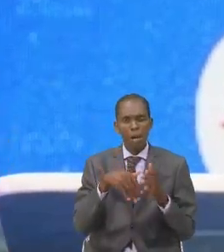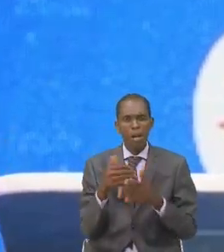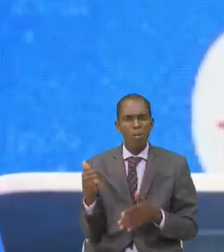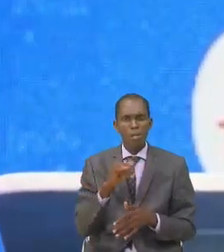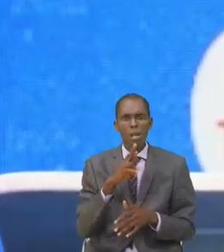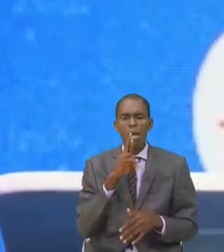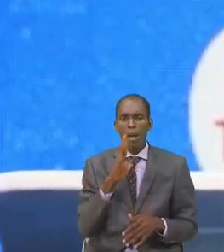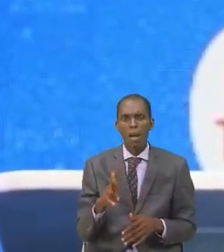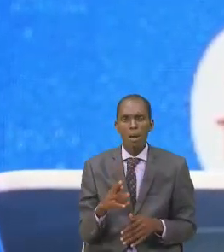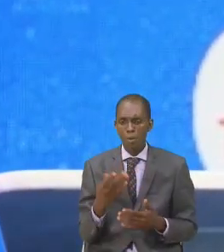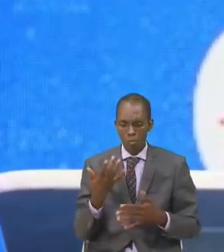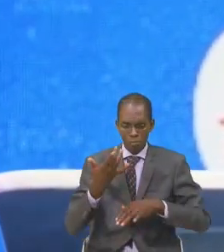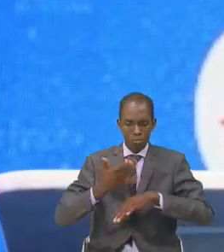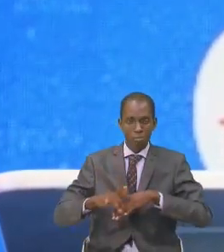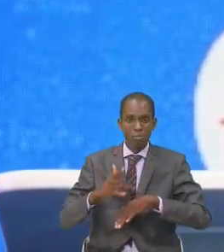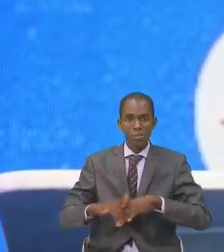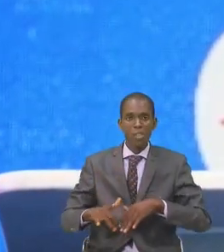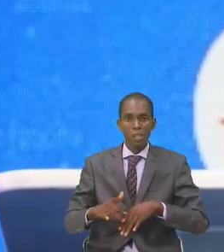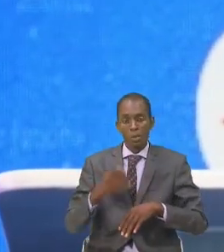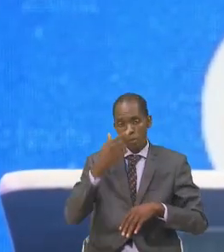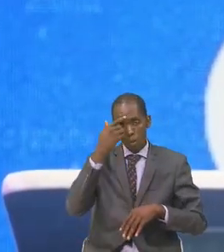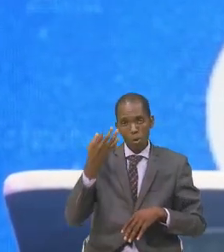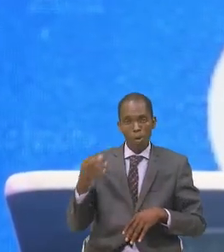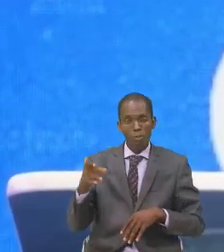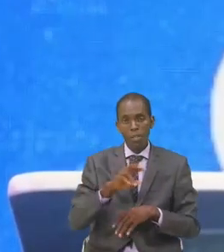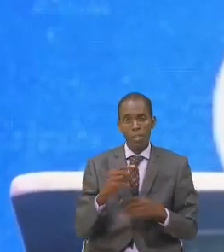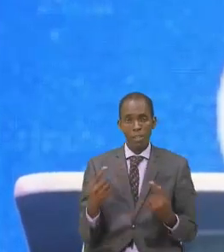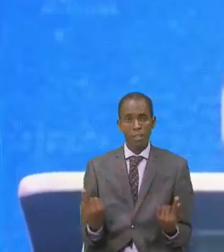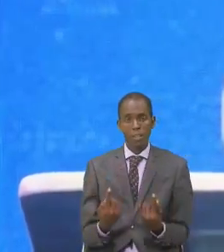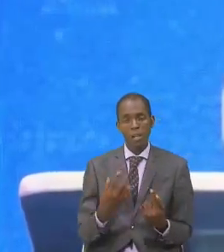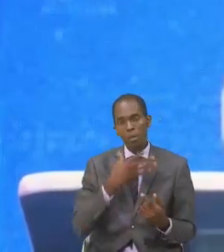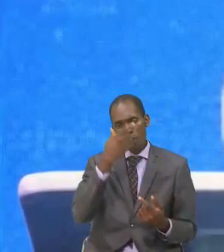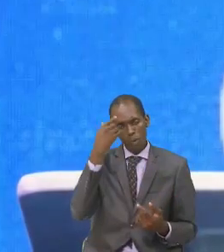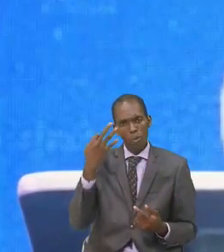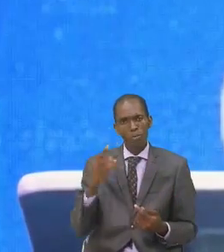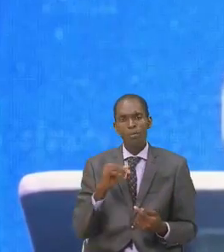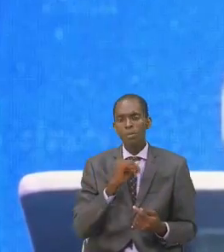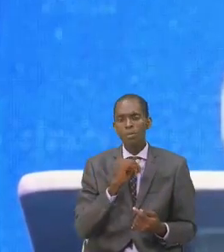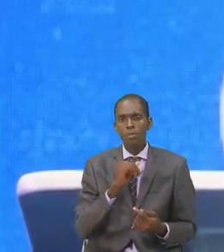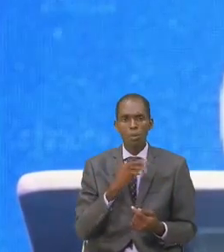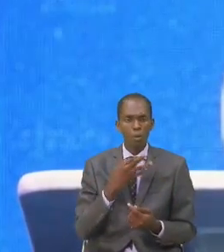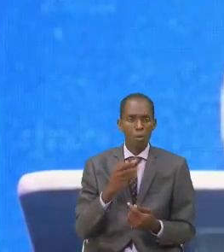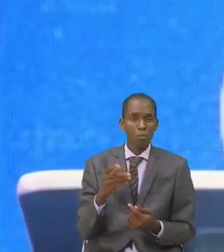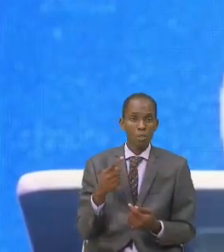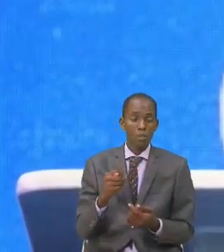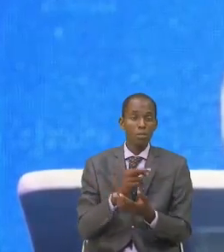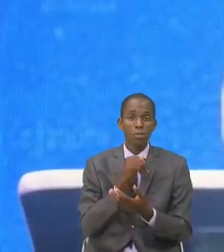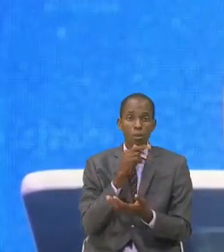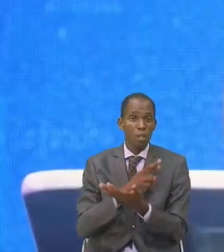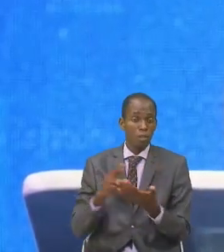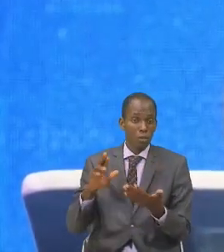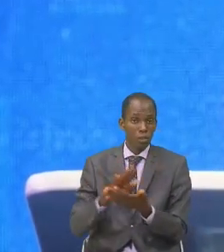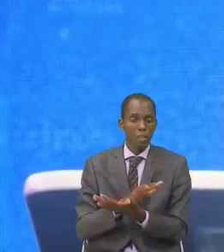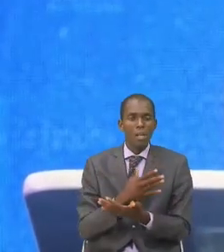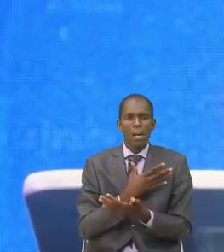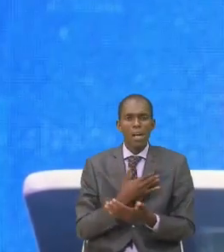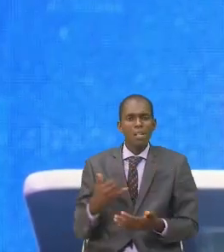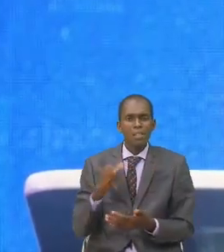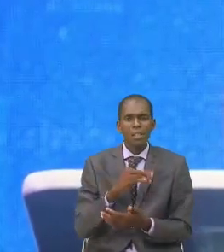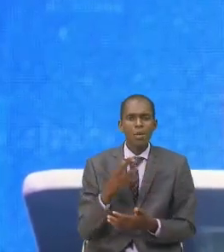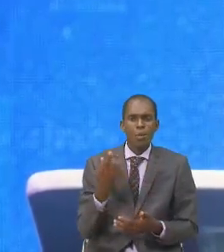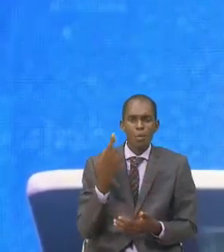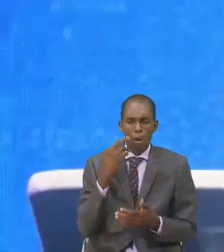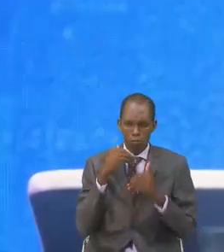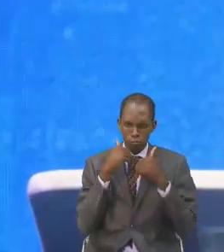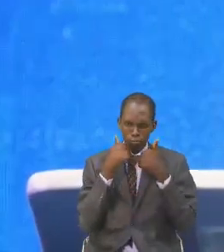saw they were naked. And as they were naked, because of their sin and because of their righteousness,